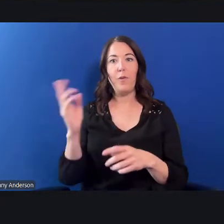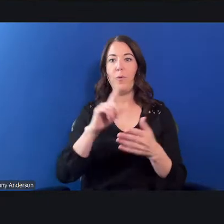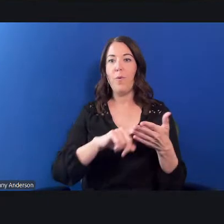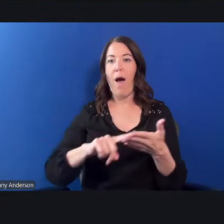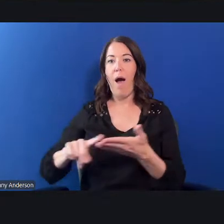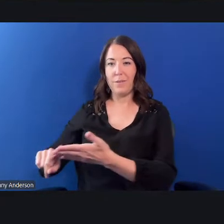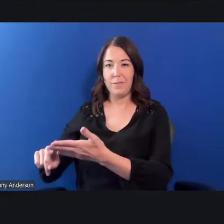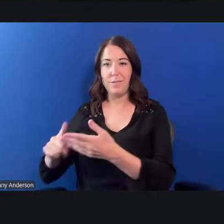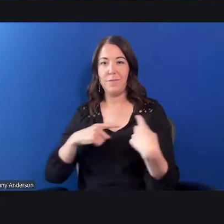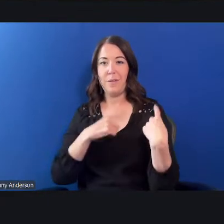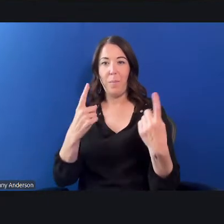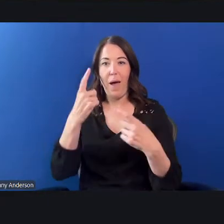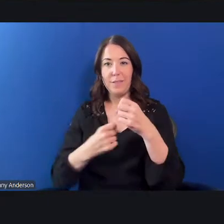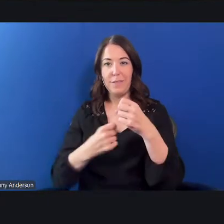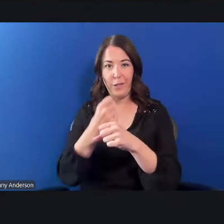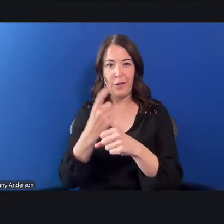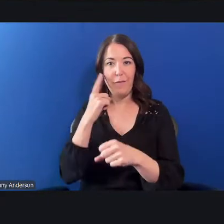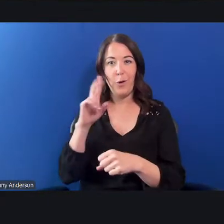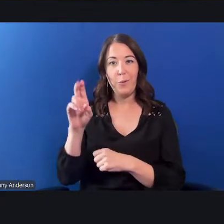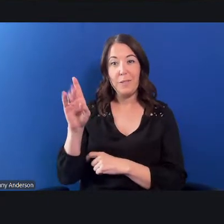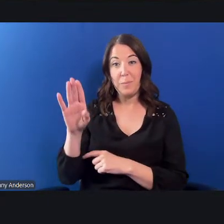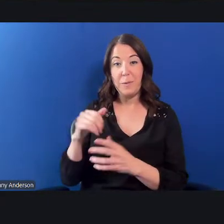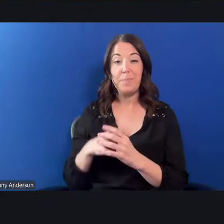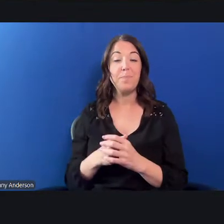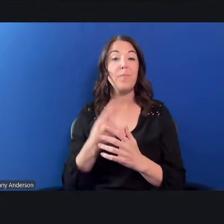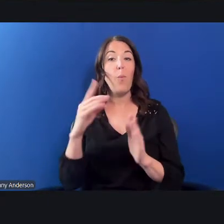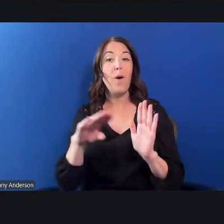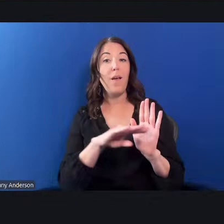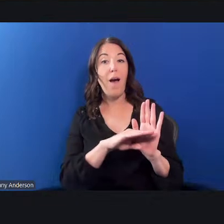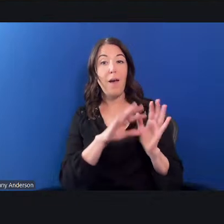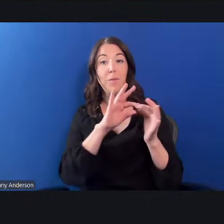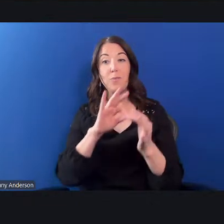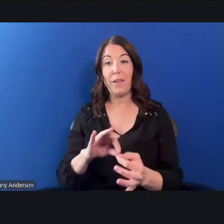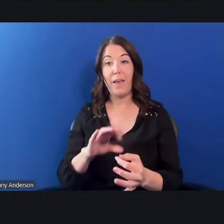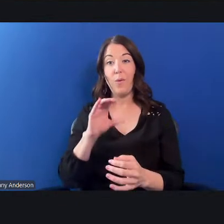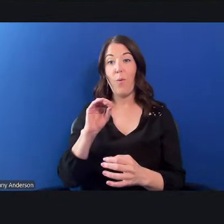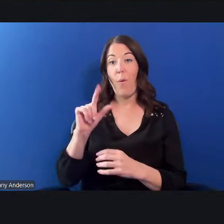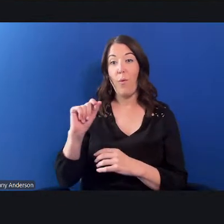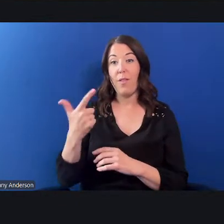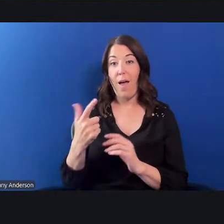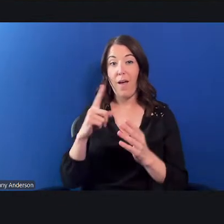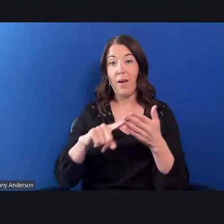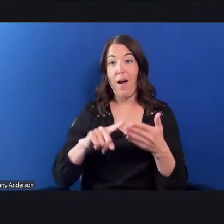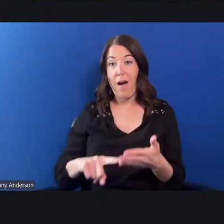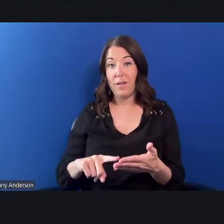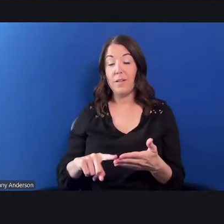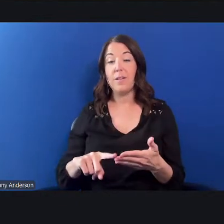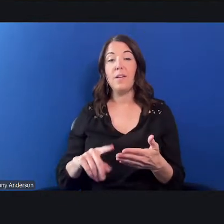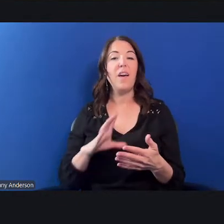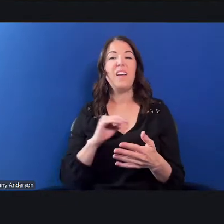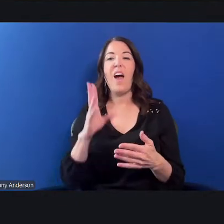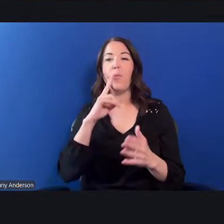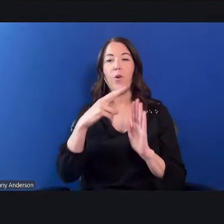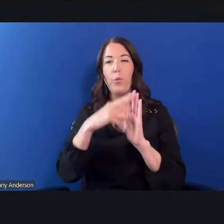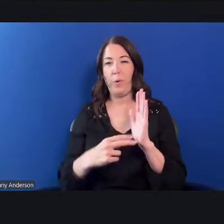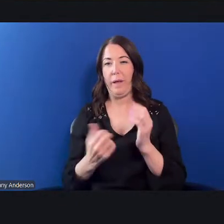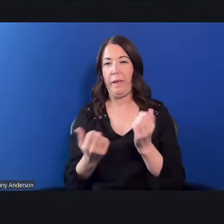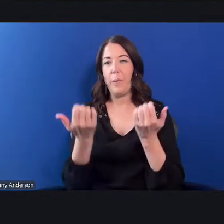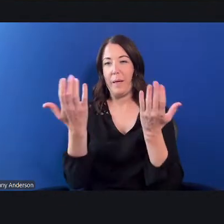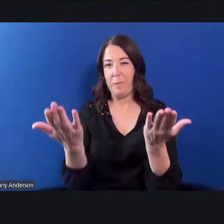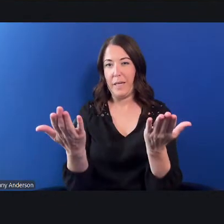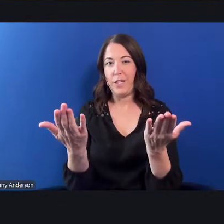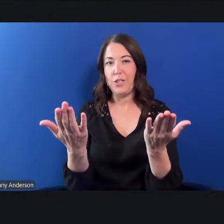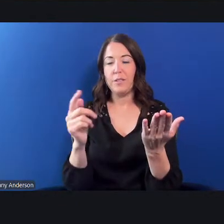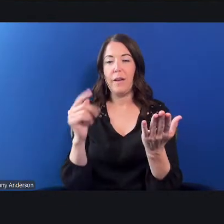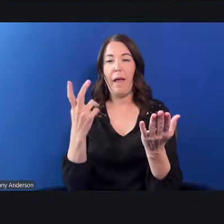Blind. Another item that's related to the OLAG audit, the recommendation, and I'll just read that here and then kind of give